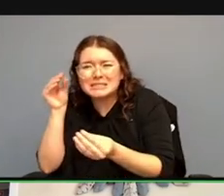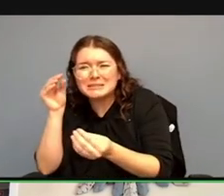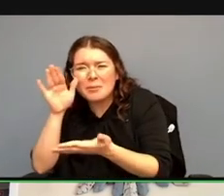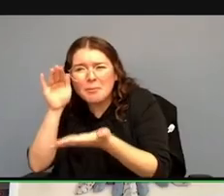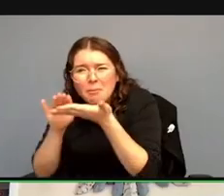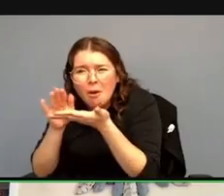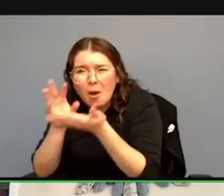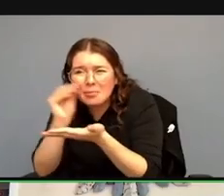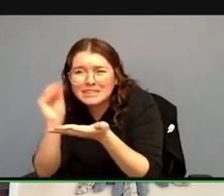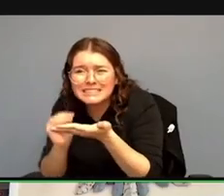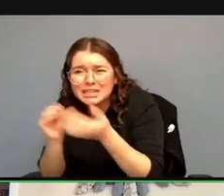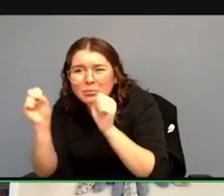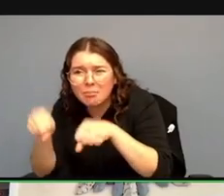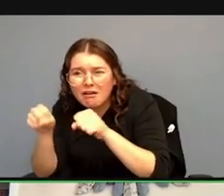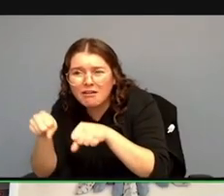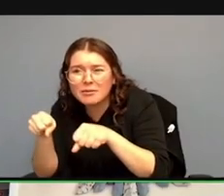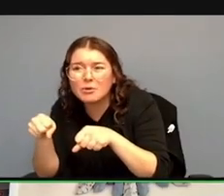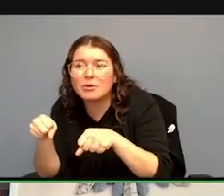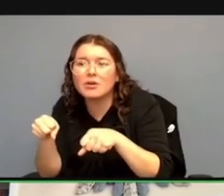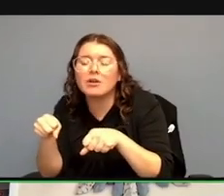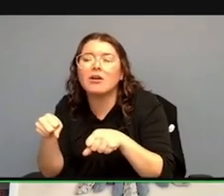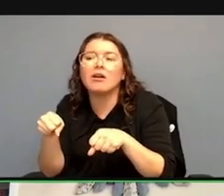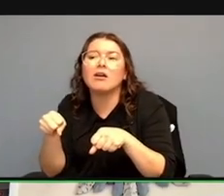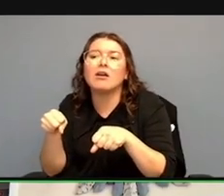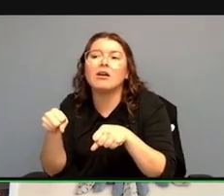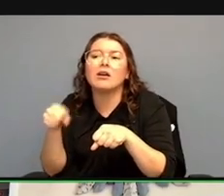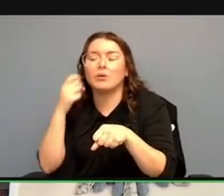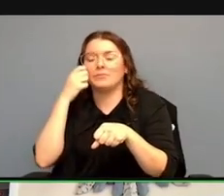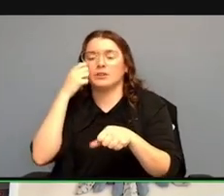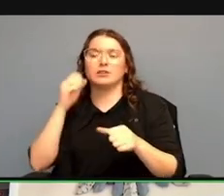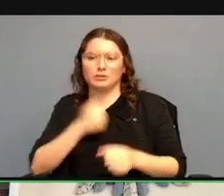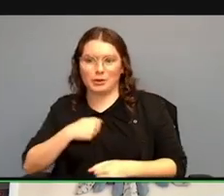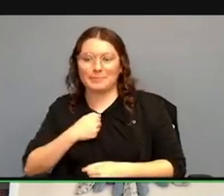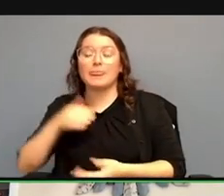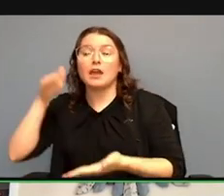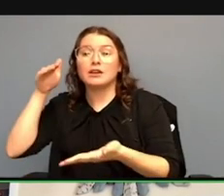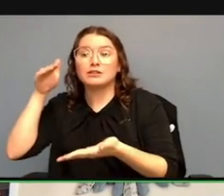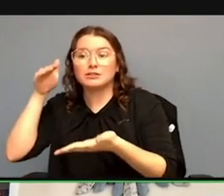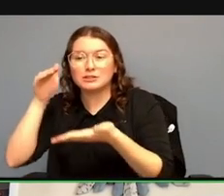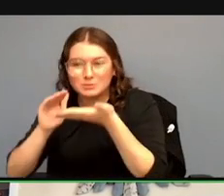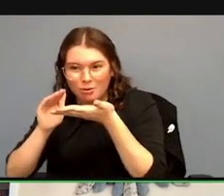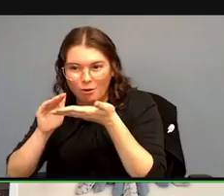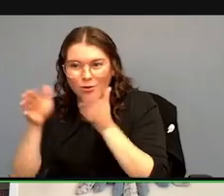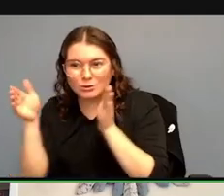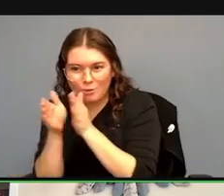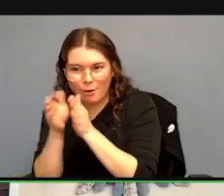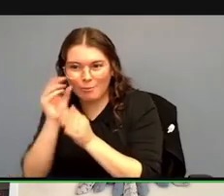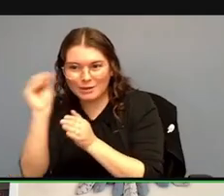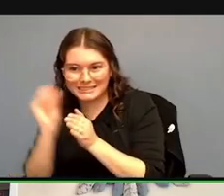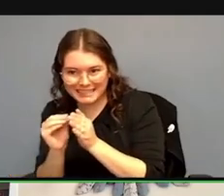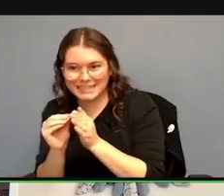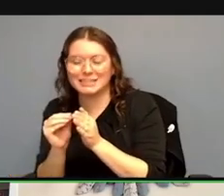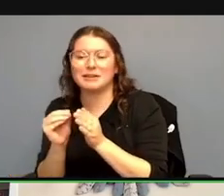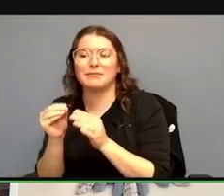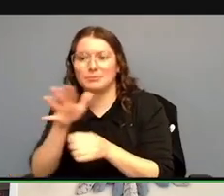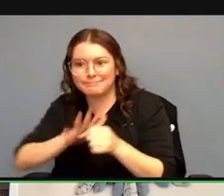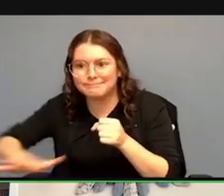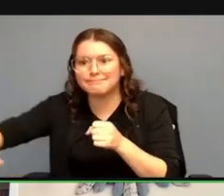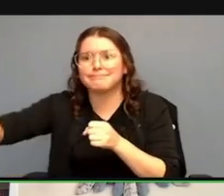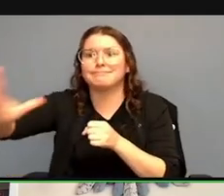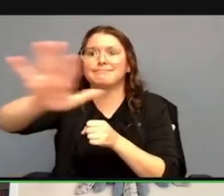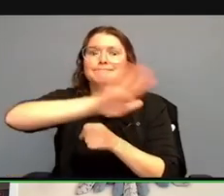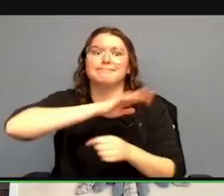of the a small percentage of the population, are deafblindness, deafness,